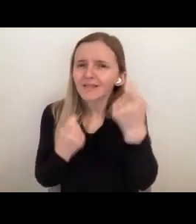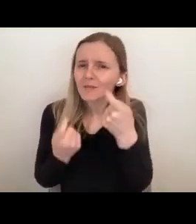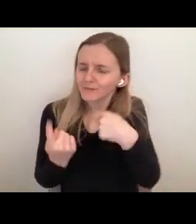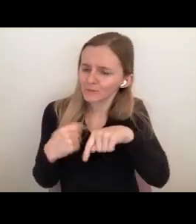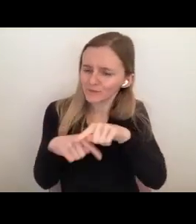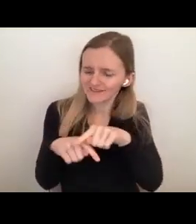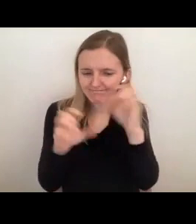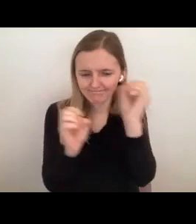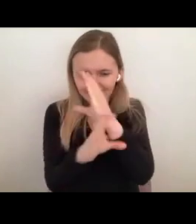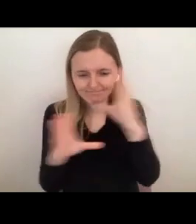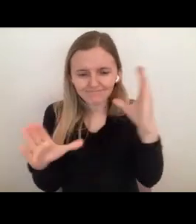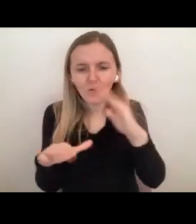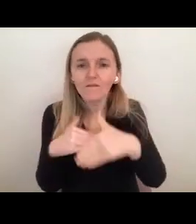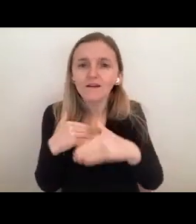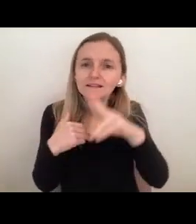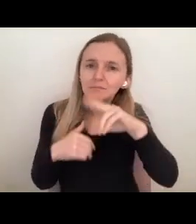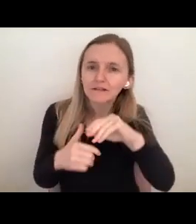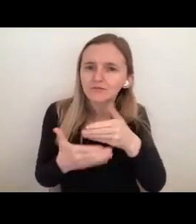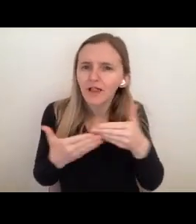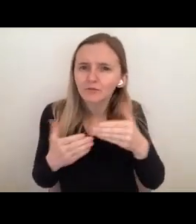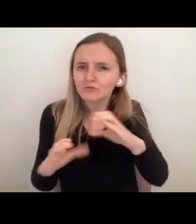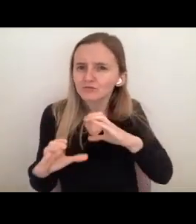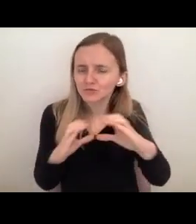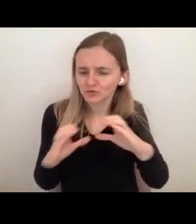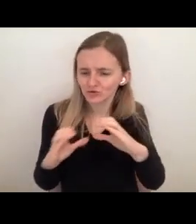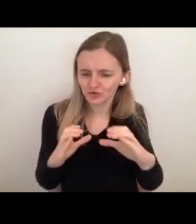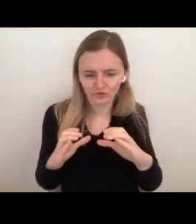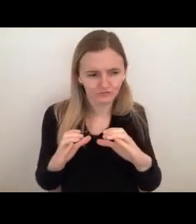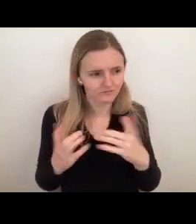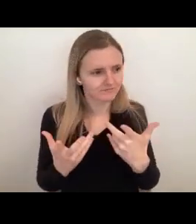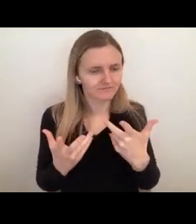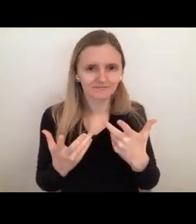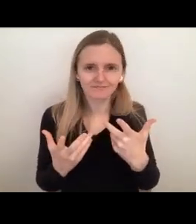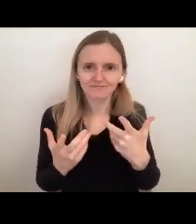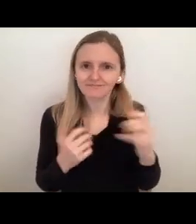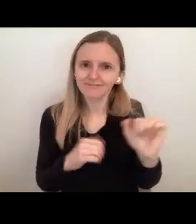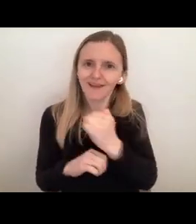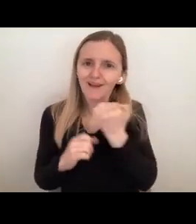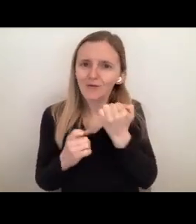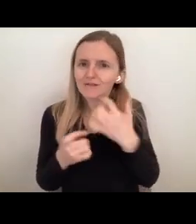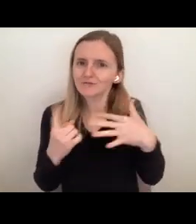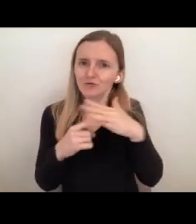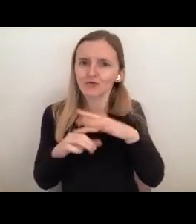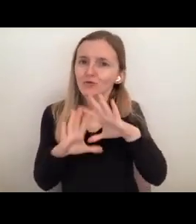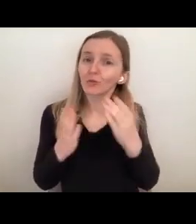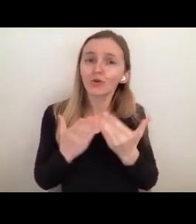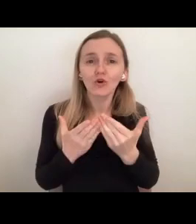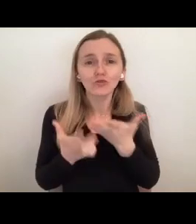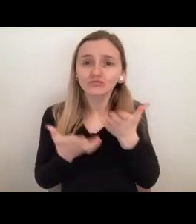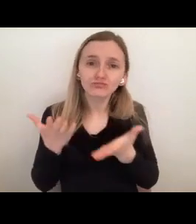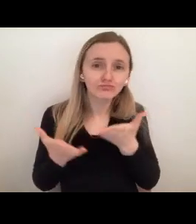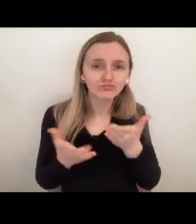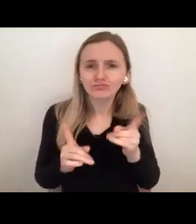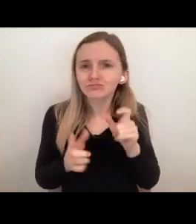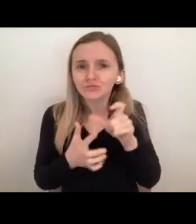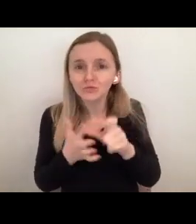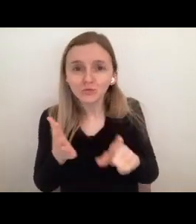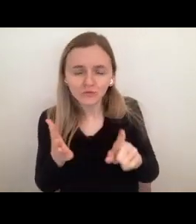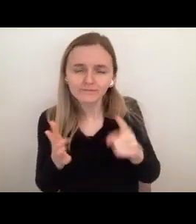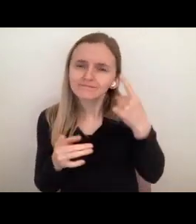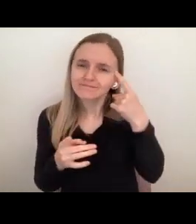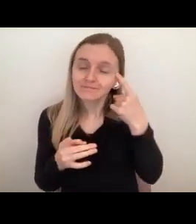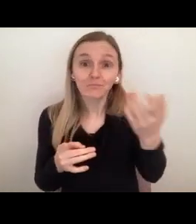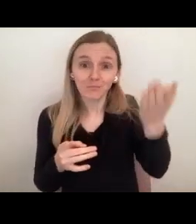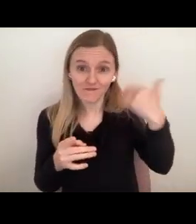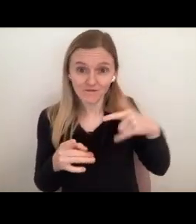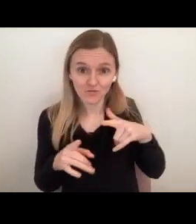and the way that we all navigate in our social world. So we started off thinking about the building blocks, the things that